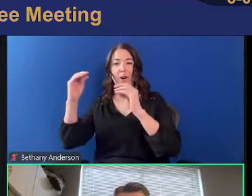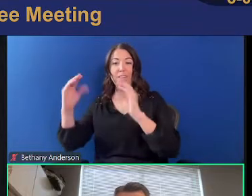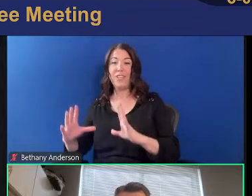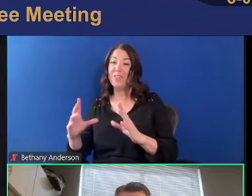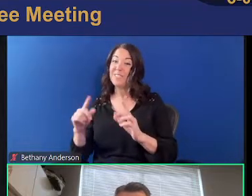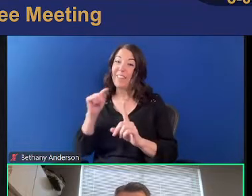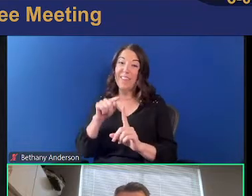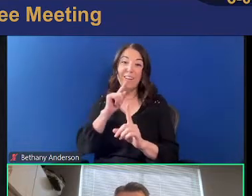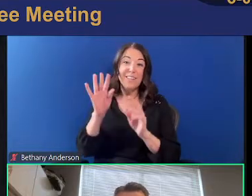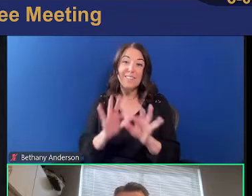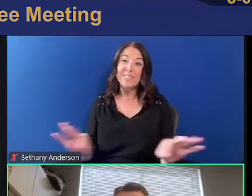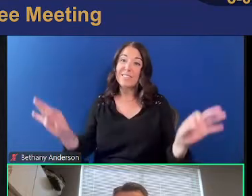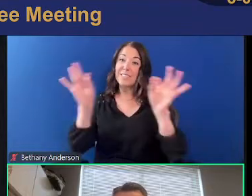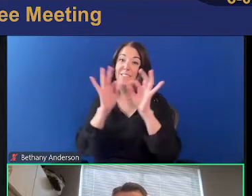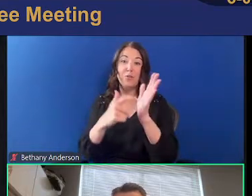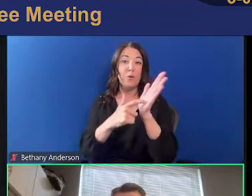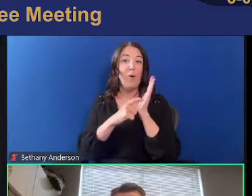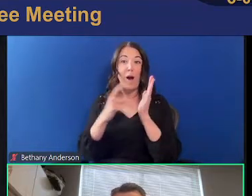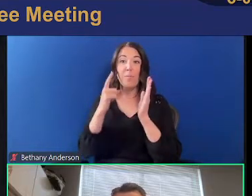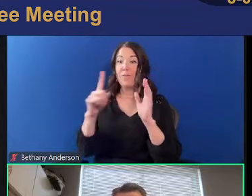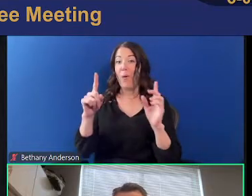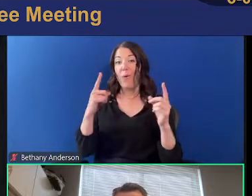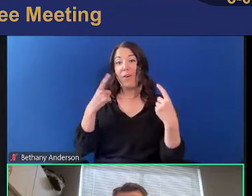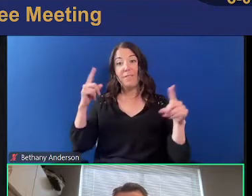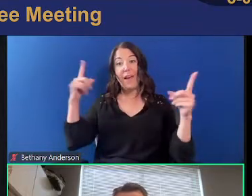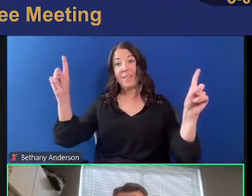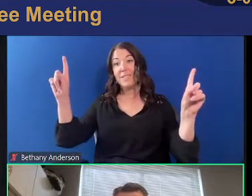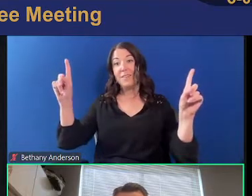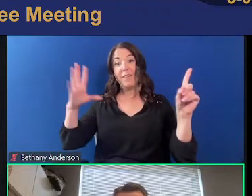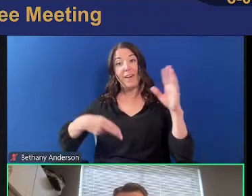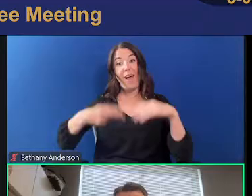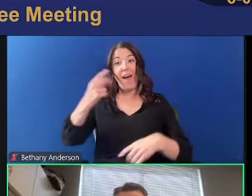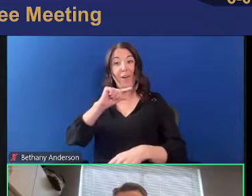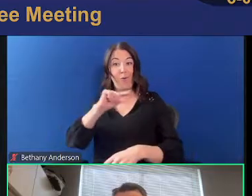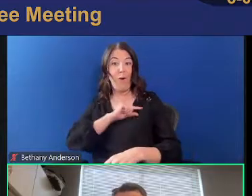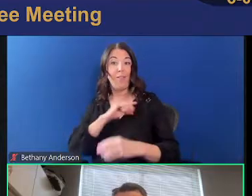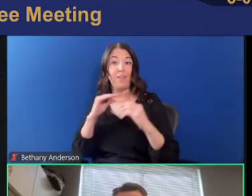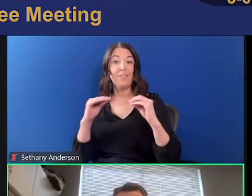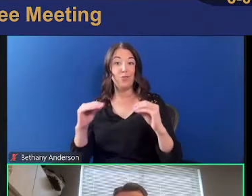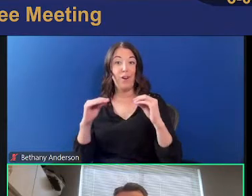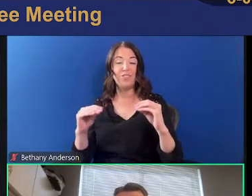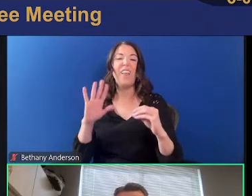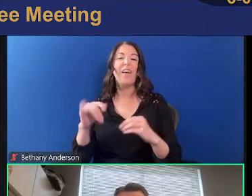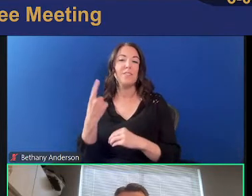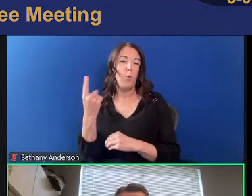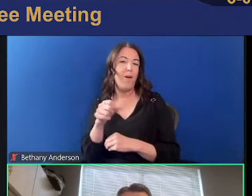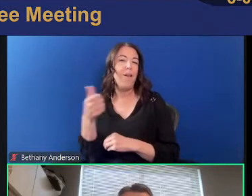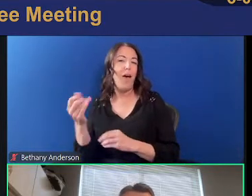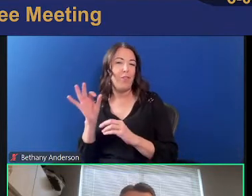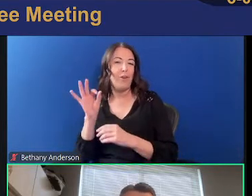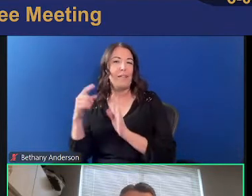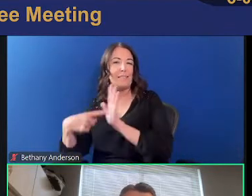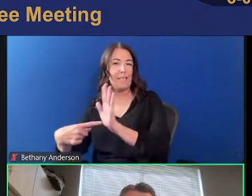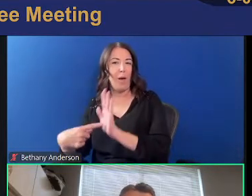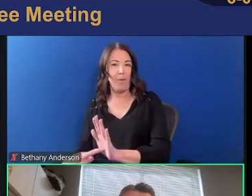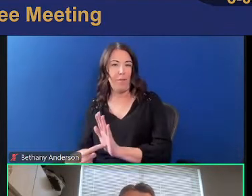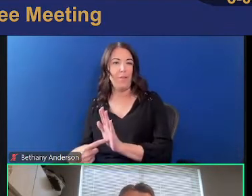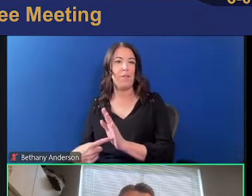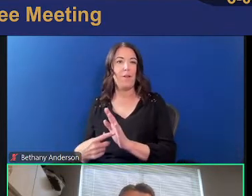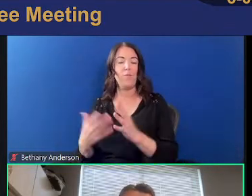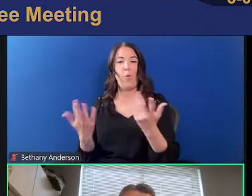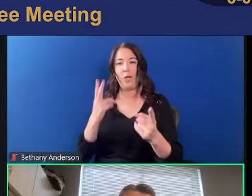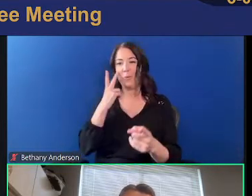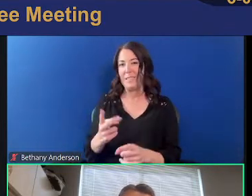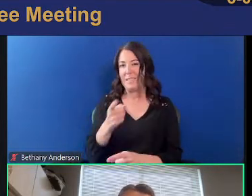essential requirement for effective and high quality instruction. And that would be an example of another thing that you would see in